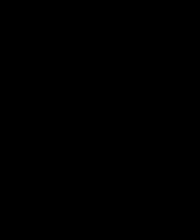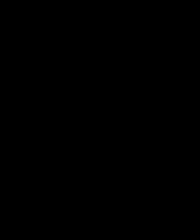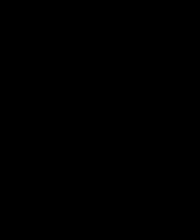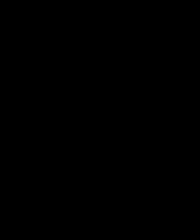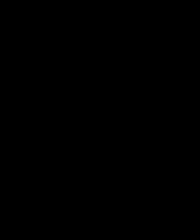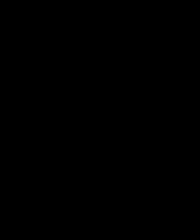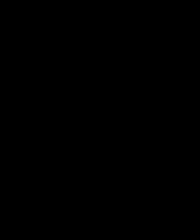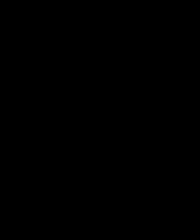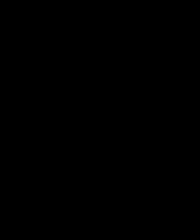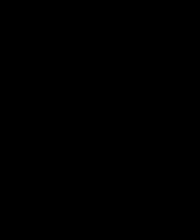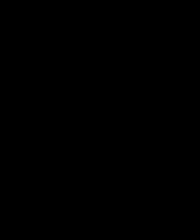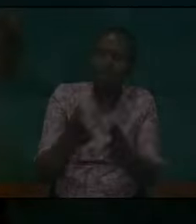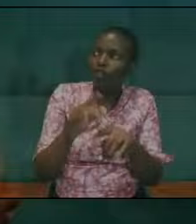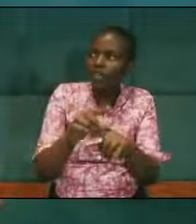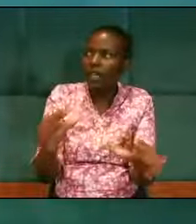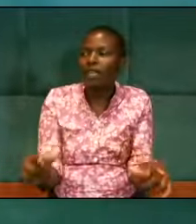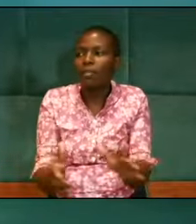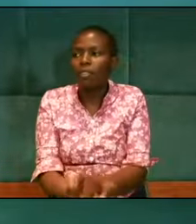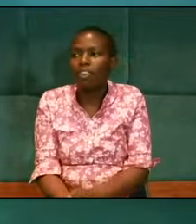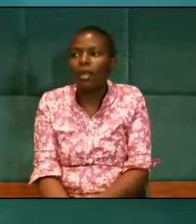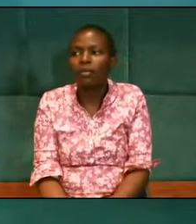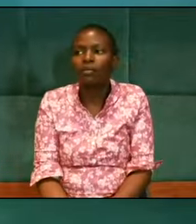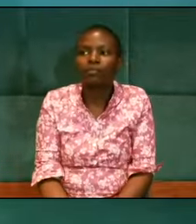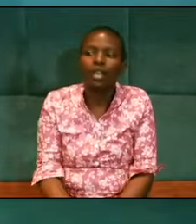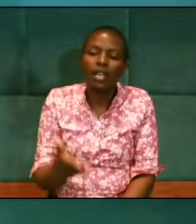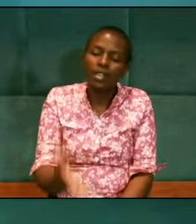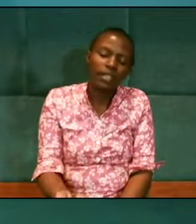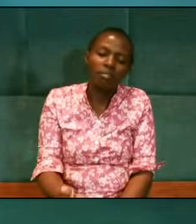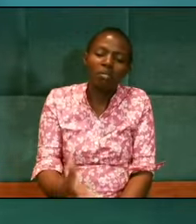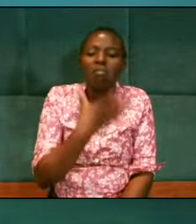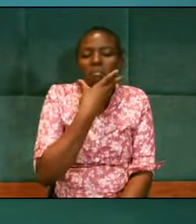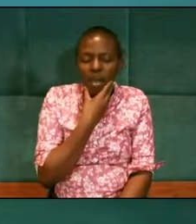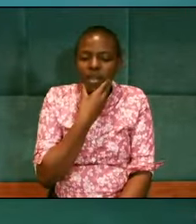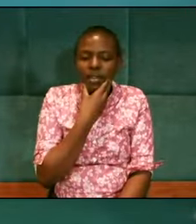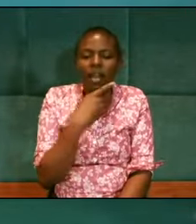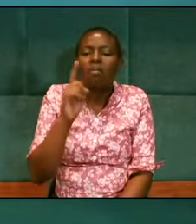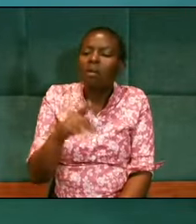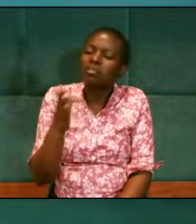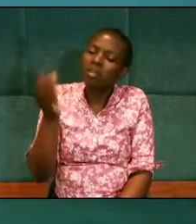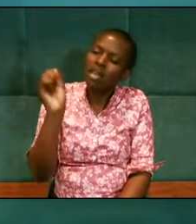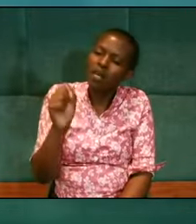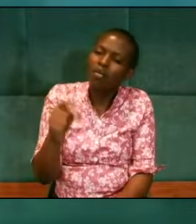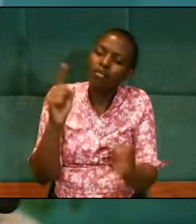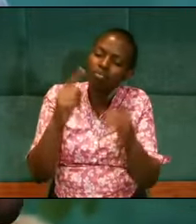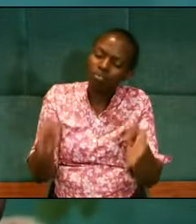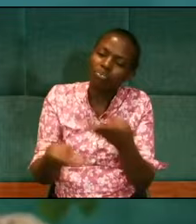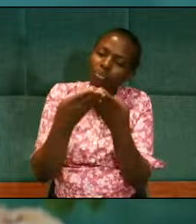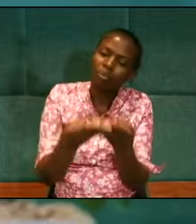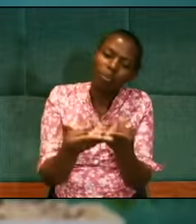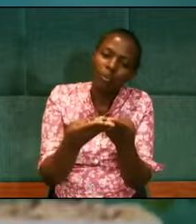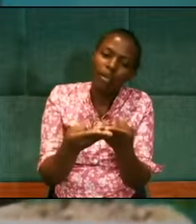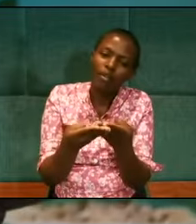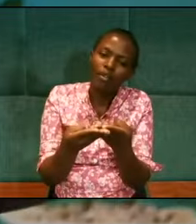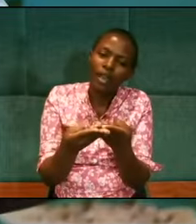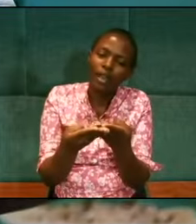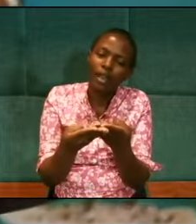garden. The couples must be preparing to take care of health. Health care. When you are sick, you are married tomorrow,